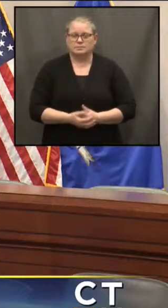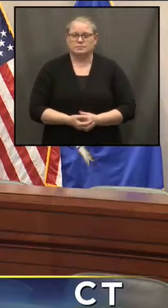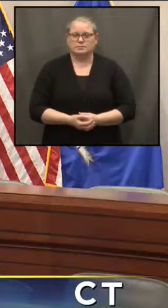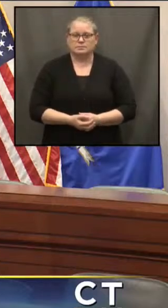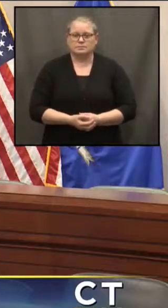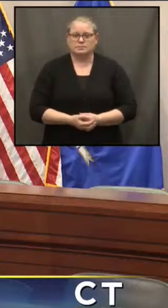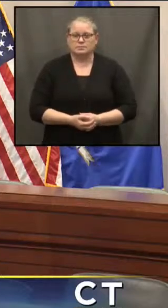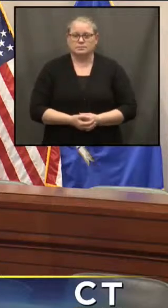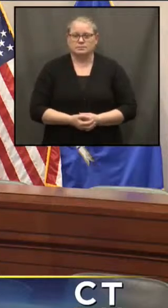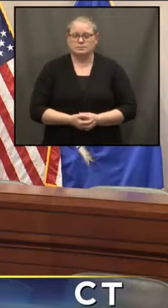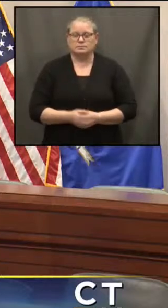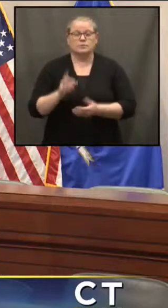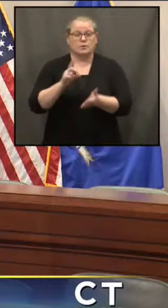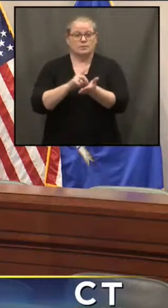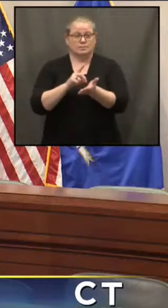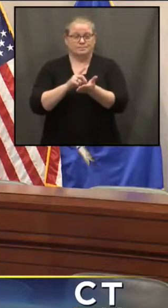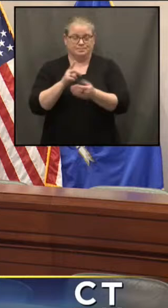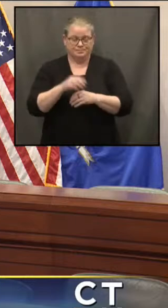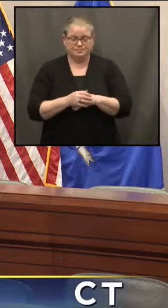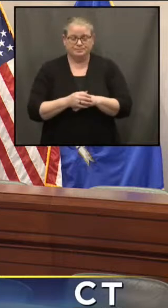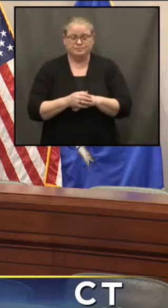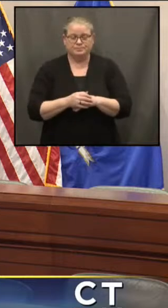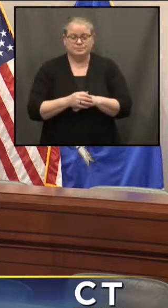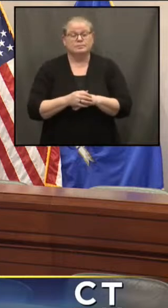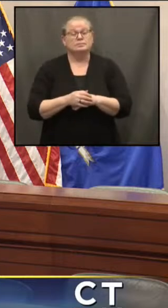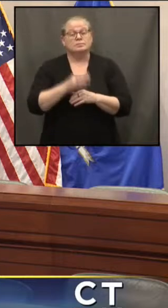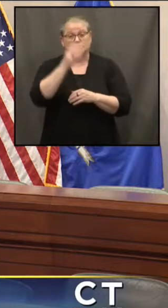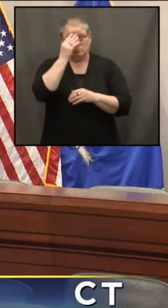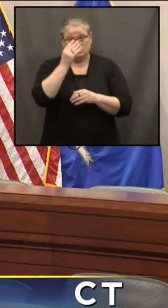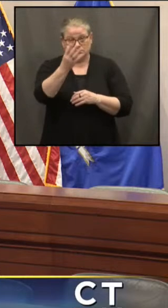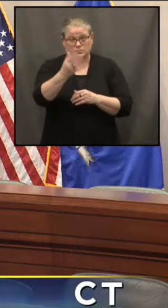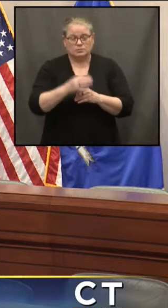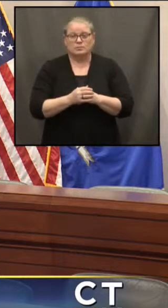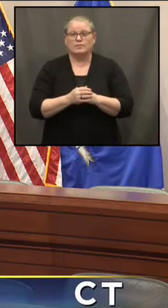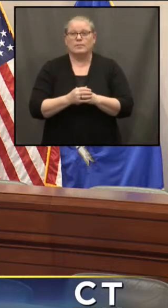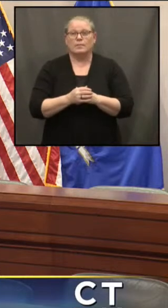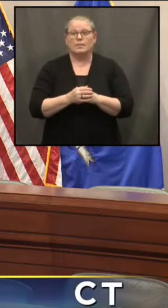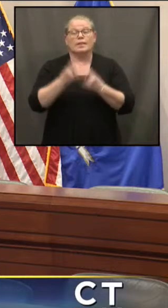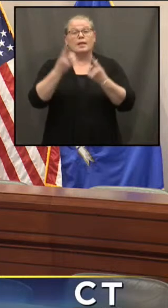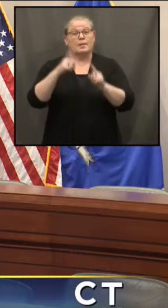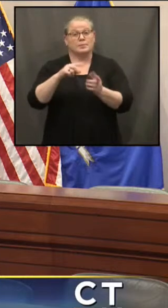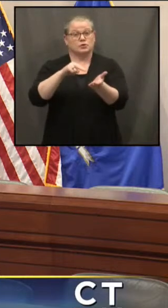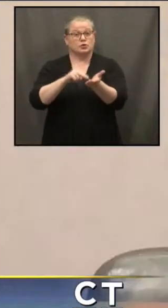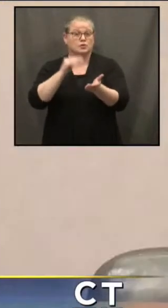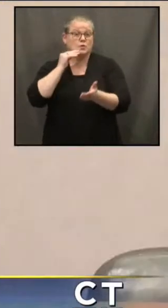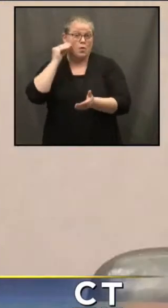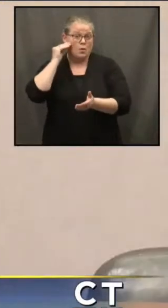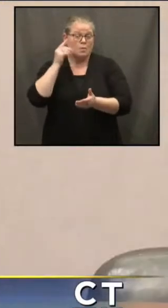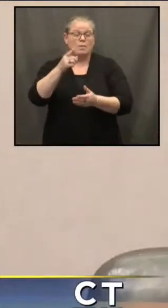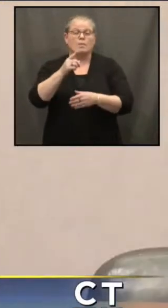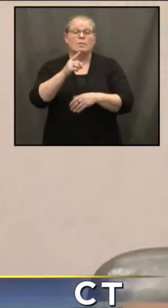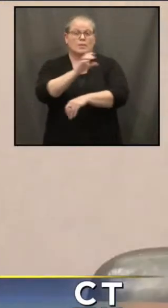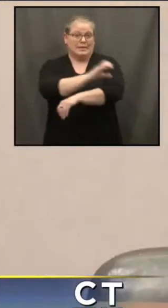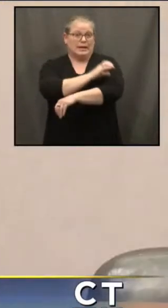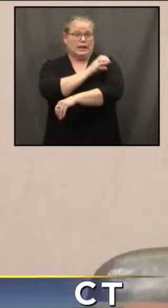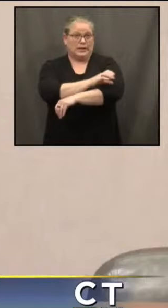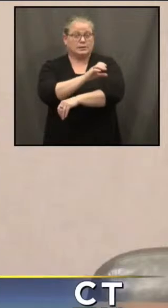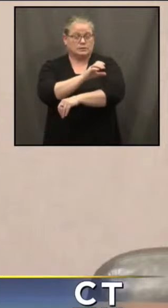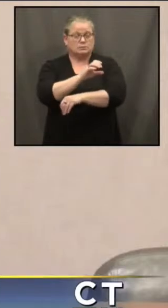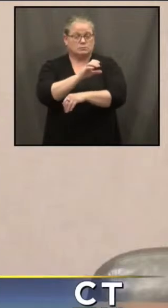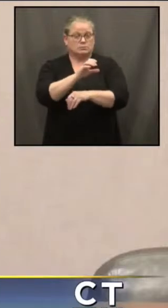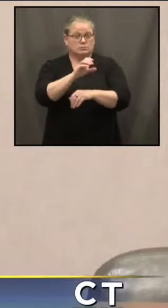What I can tell you to start with is that once a nursing home has a clinic,